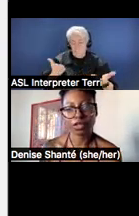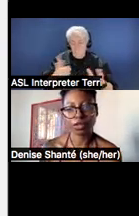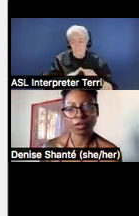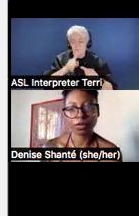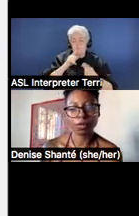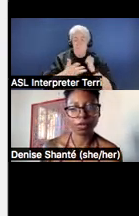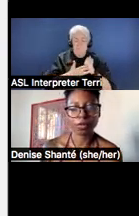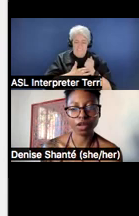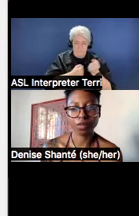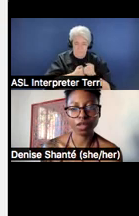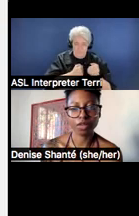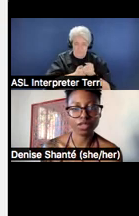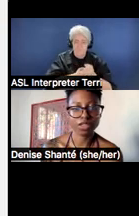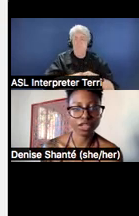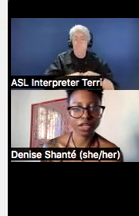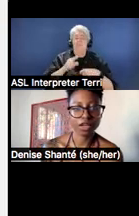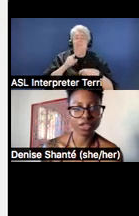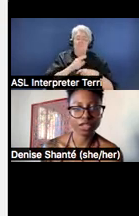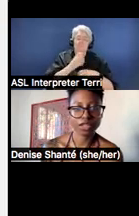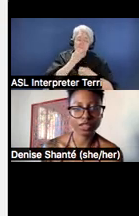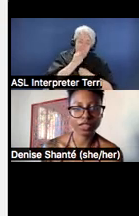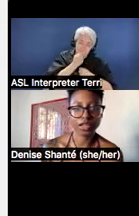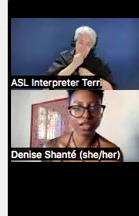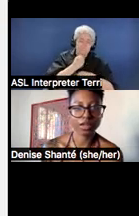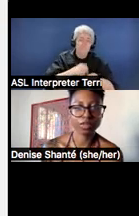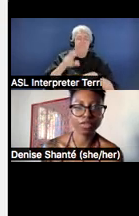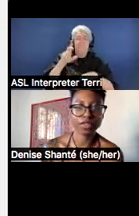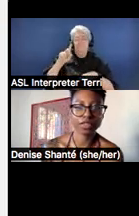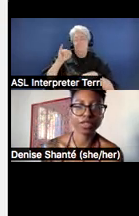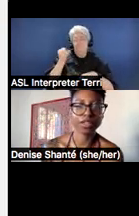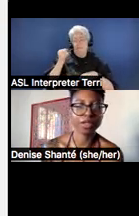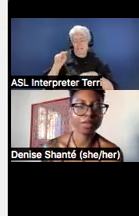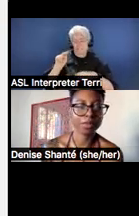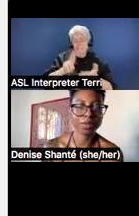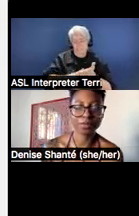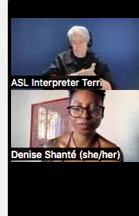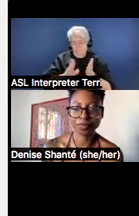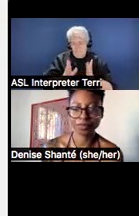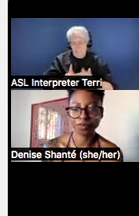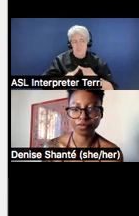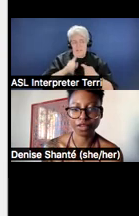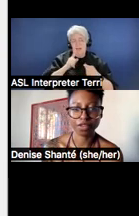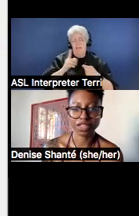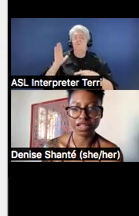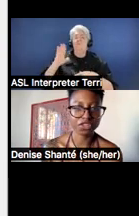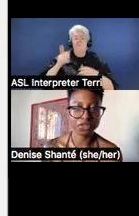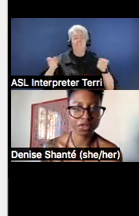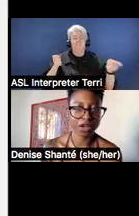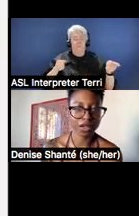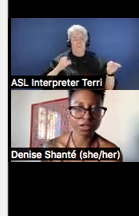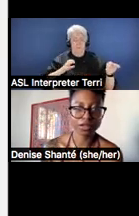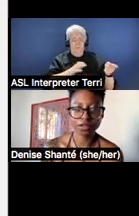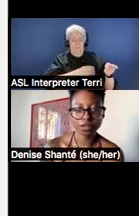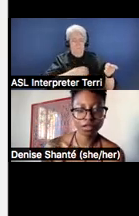is also one of our beloved DJN contractors and a previous steering committee member. If any tech